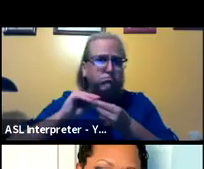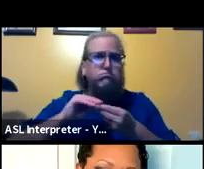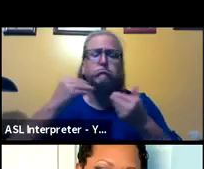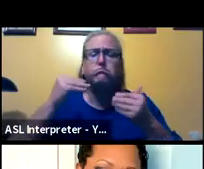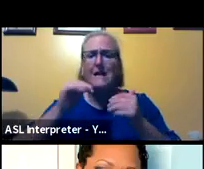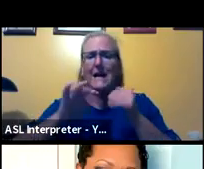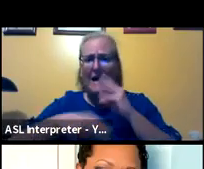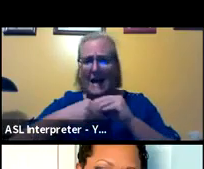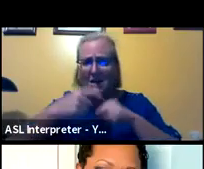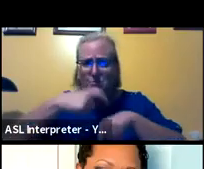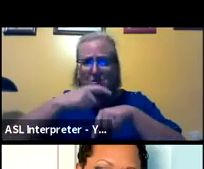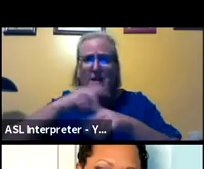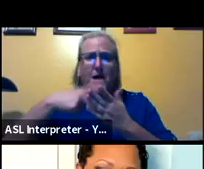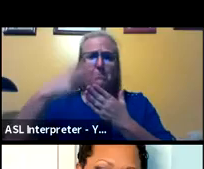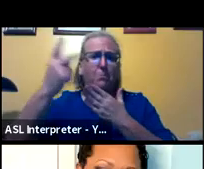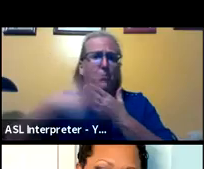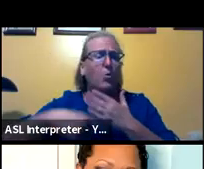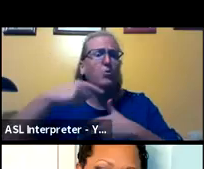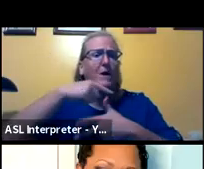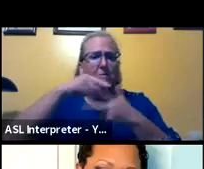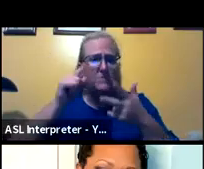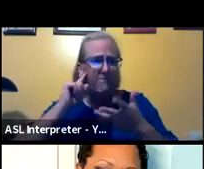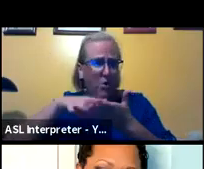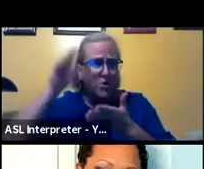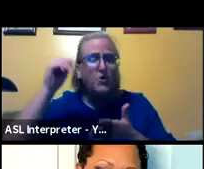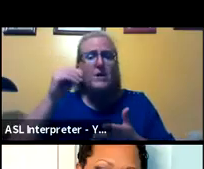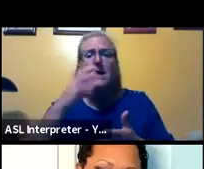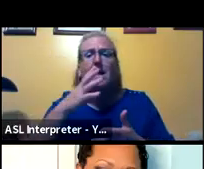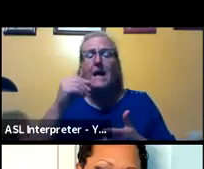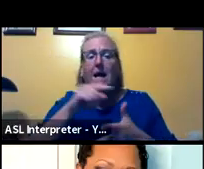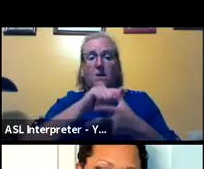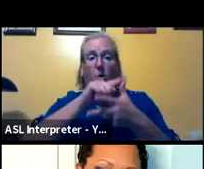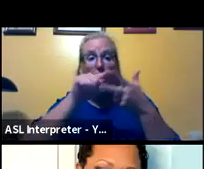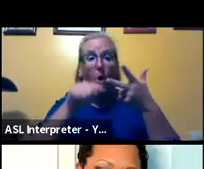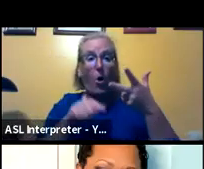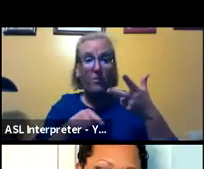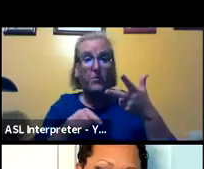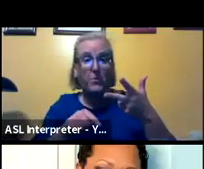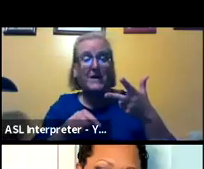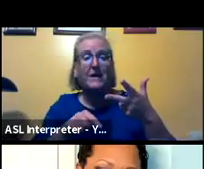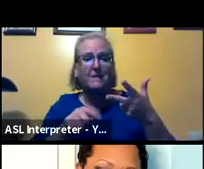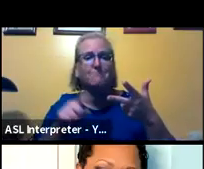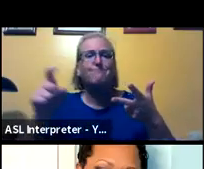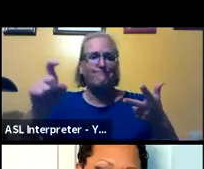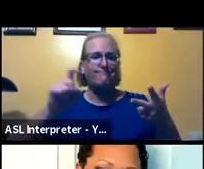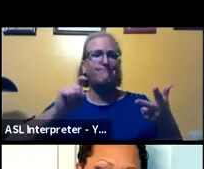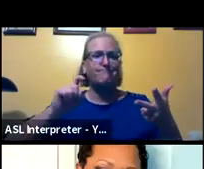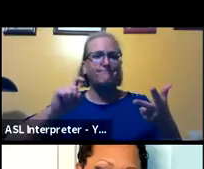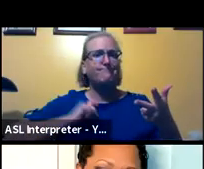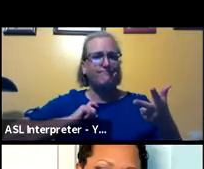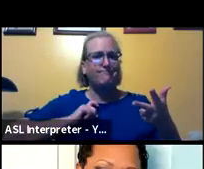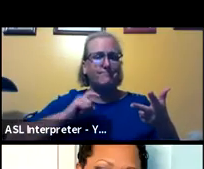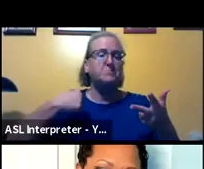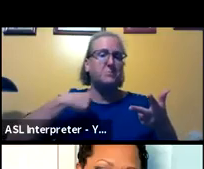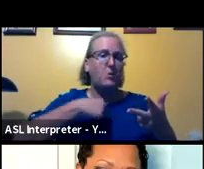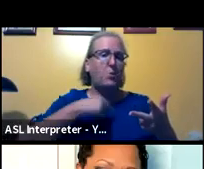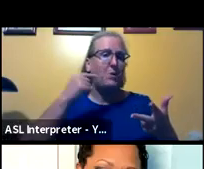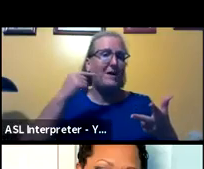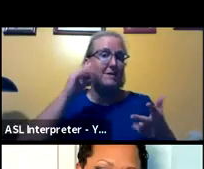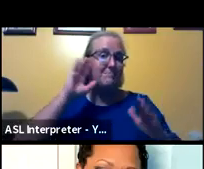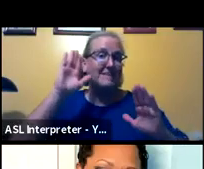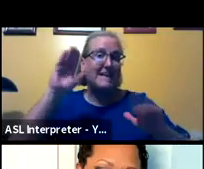programs. And we had all 3 of those grants awarded preliminarily. We expect them to